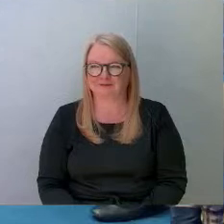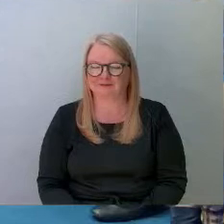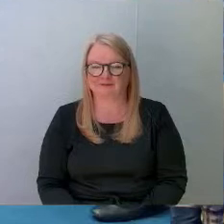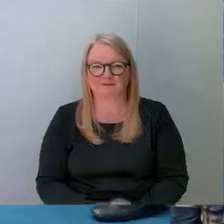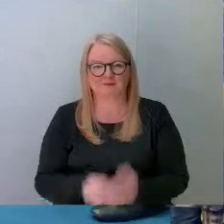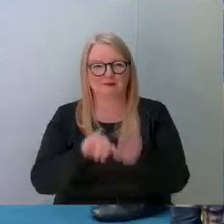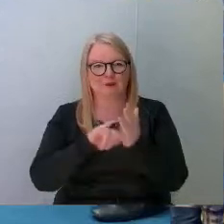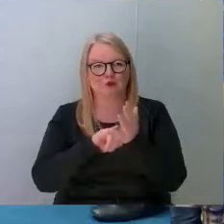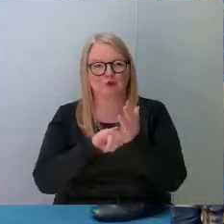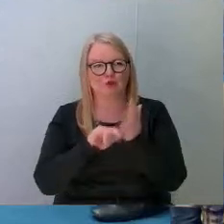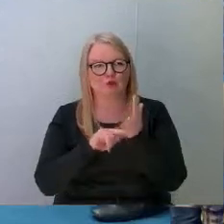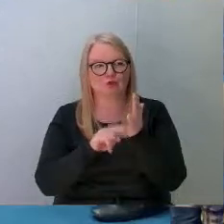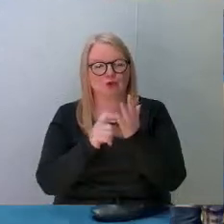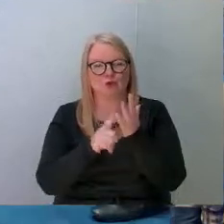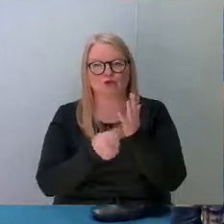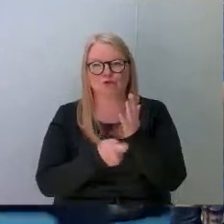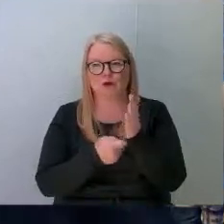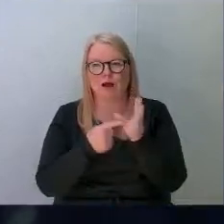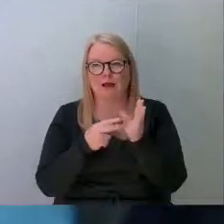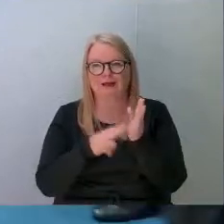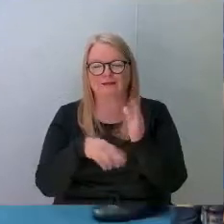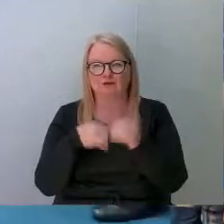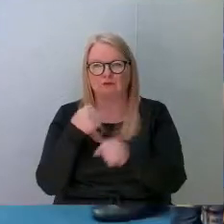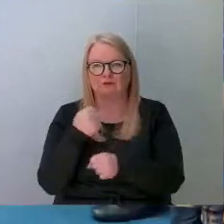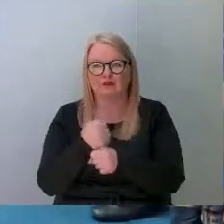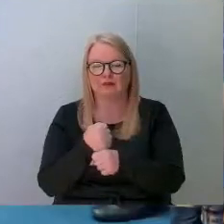Struan Griffiths.